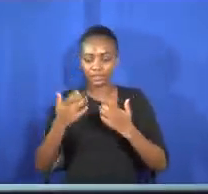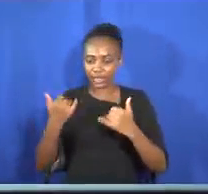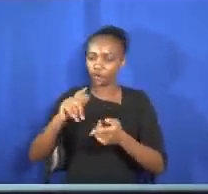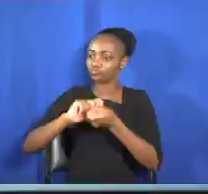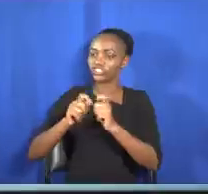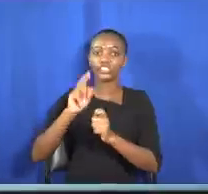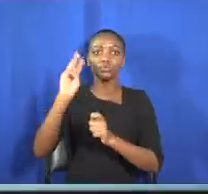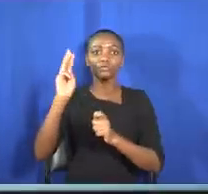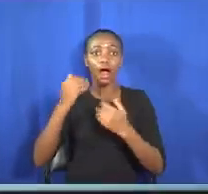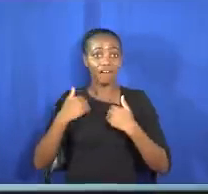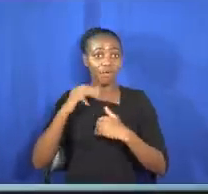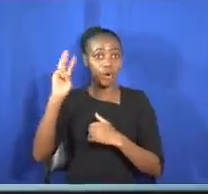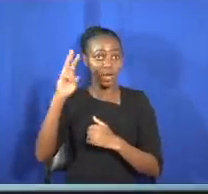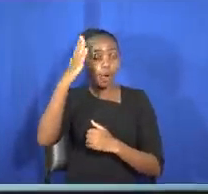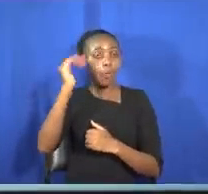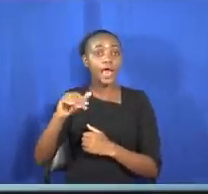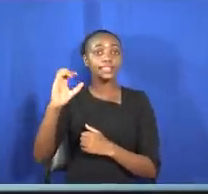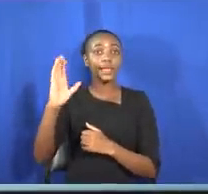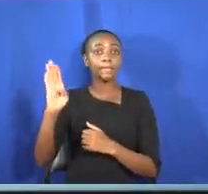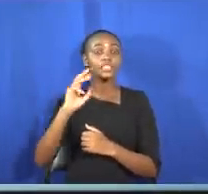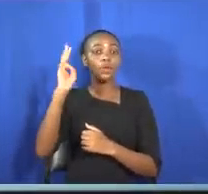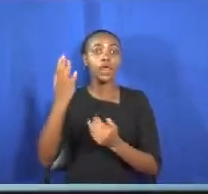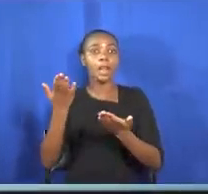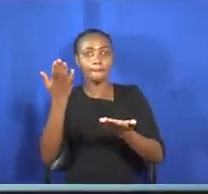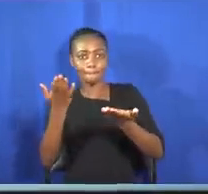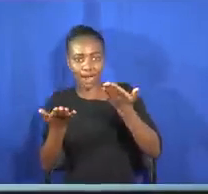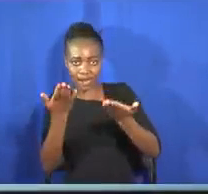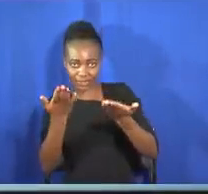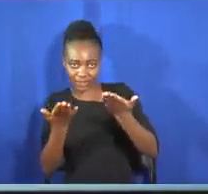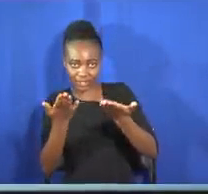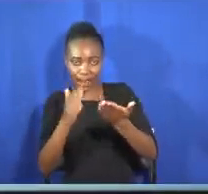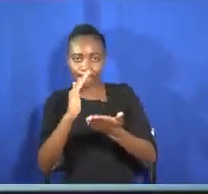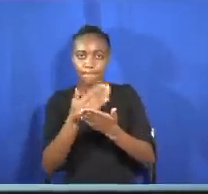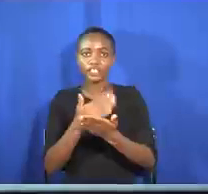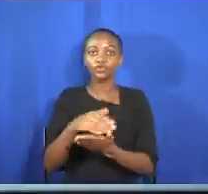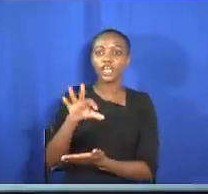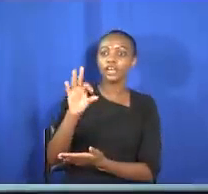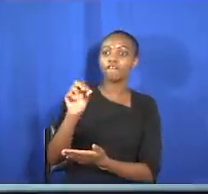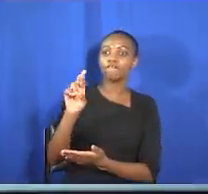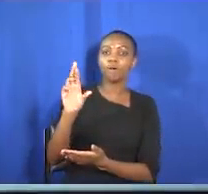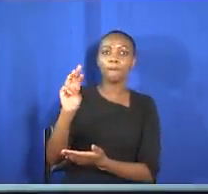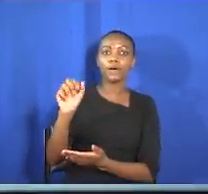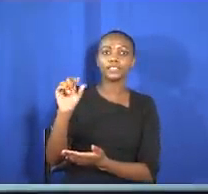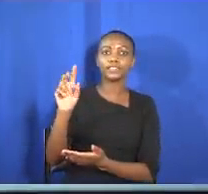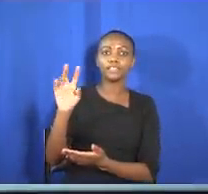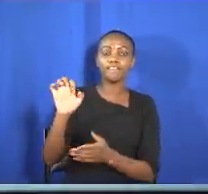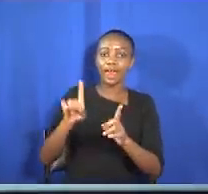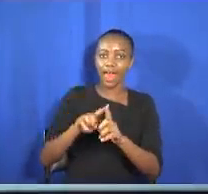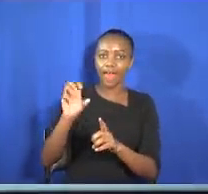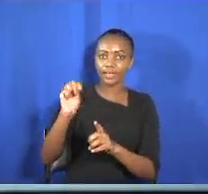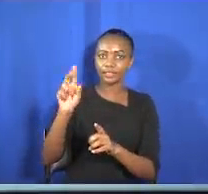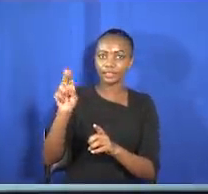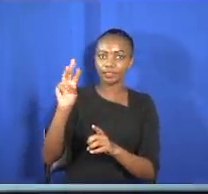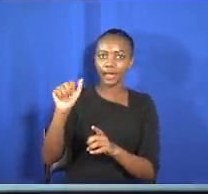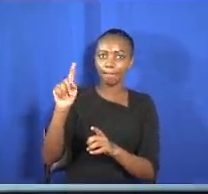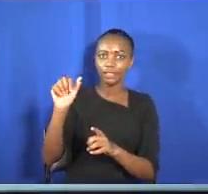we saying? With the CBC, we are going to balance between formative and summative assessment. And